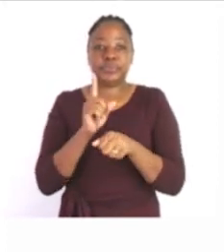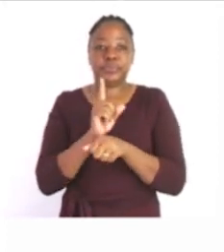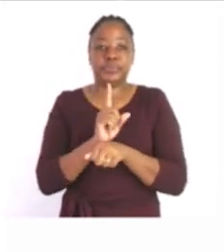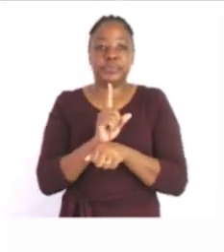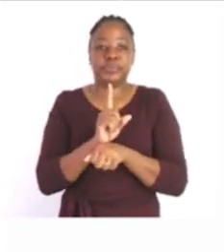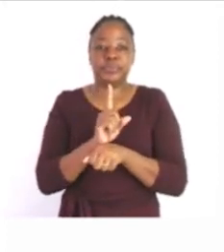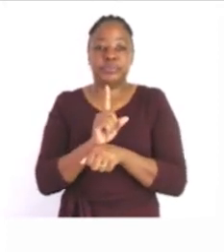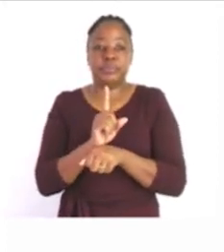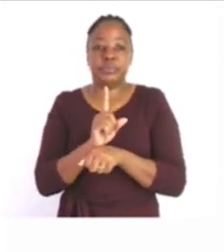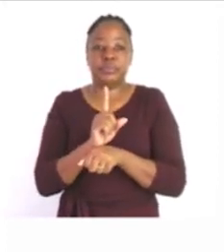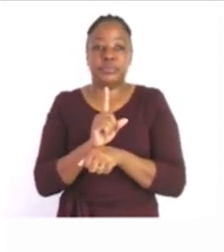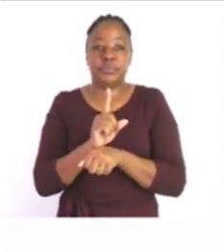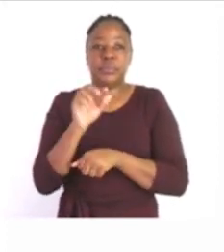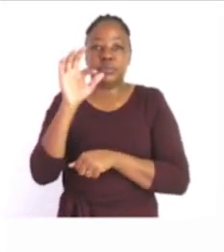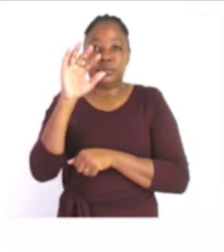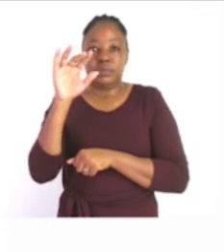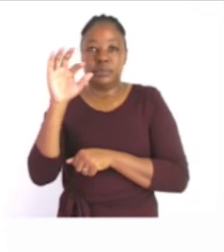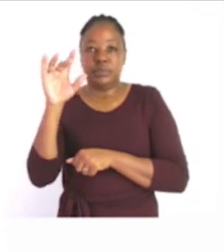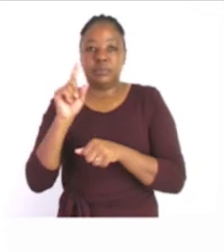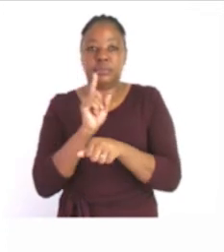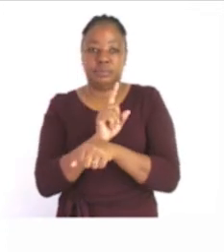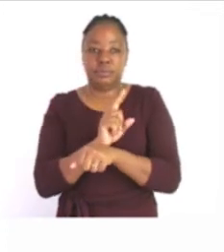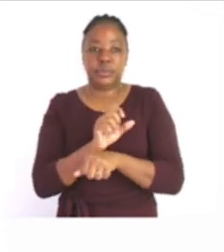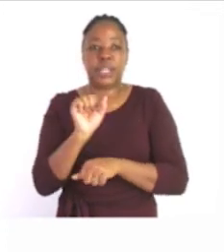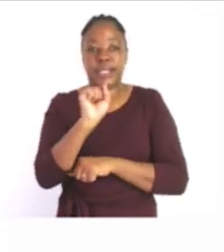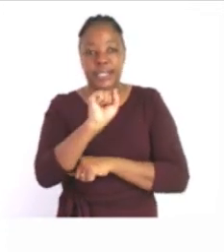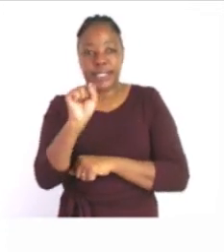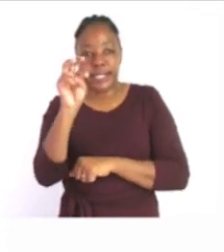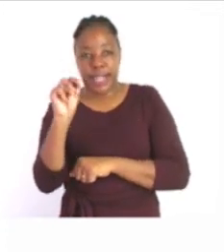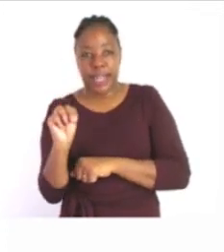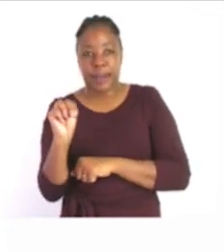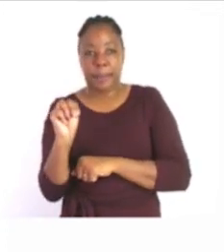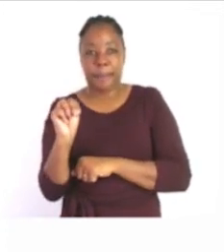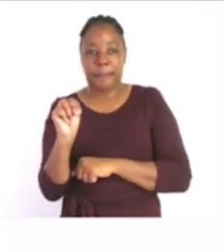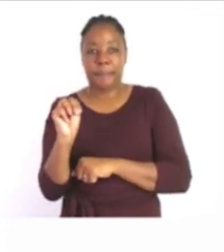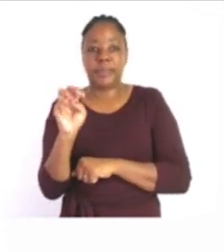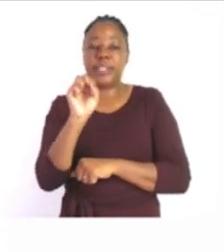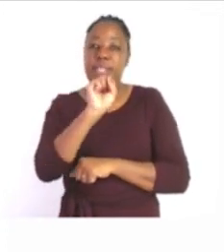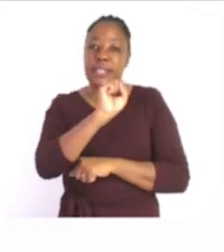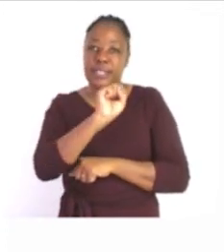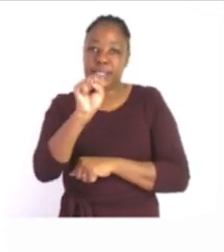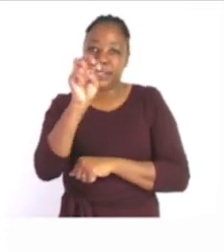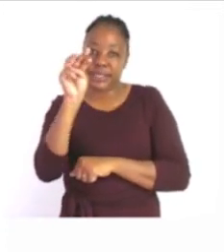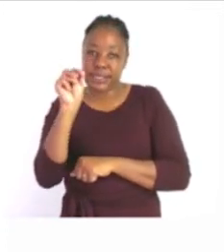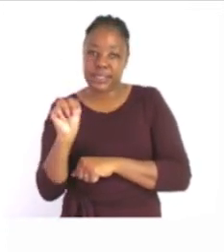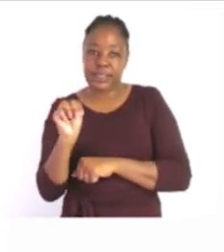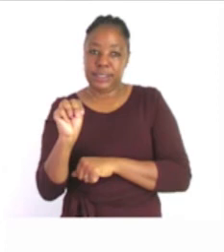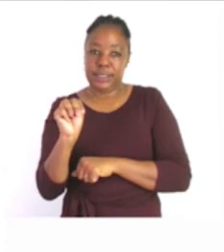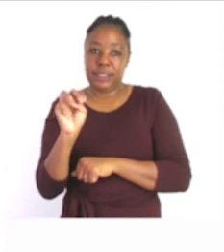see. We can see the sound at the bottom of the column, sm. Let's say sm together.